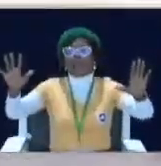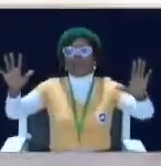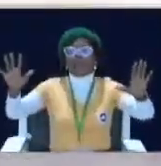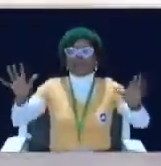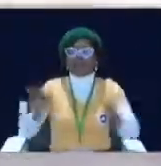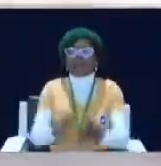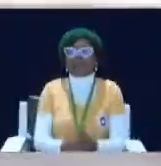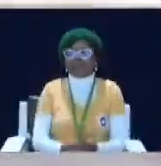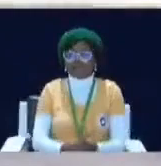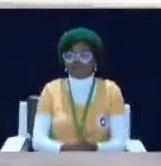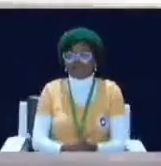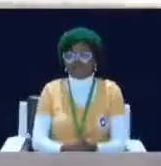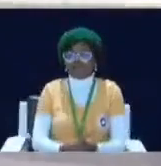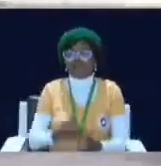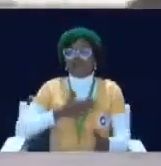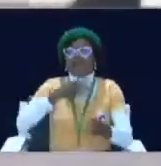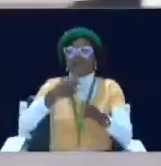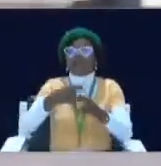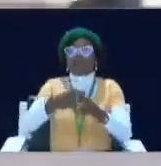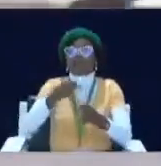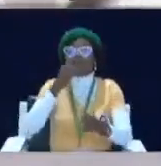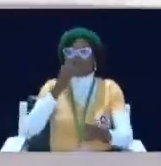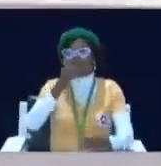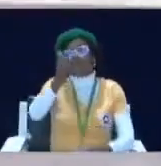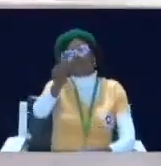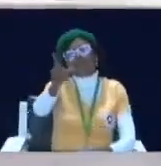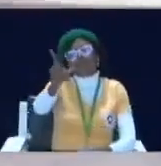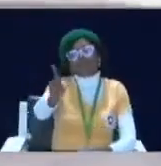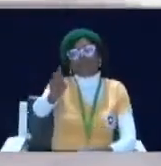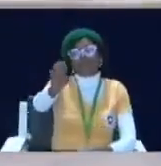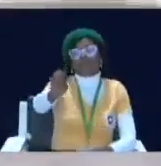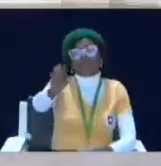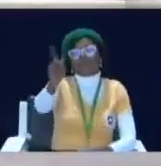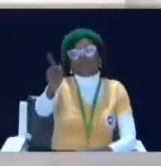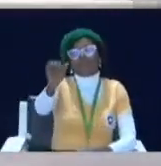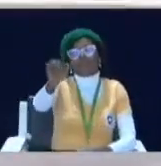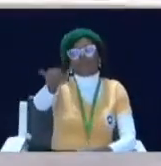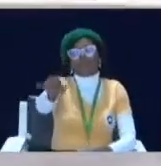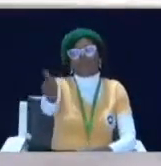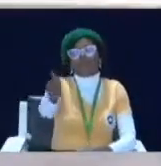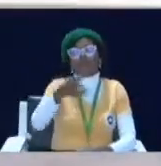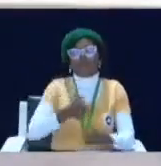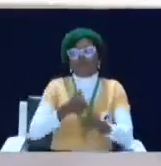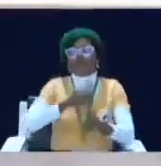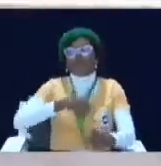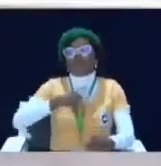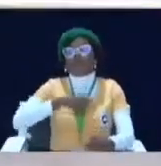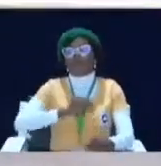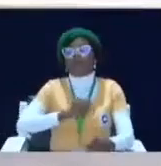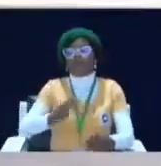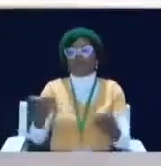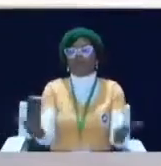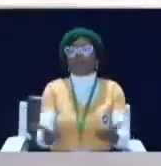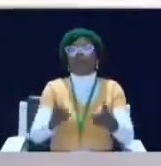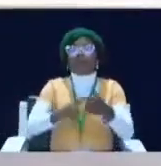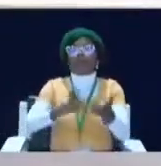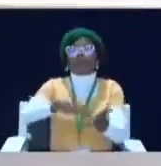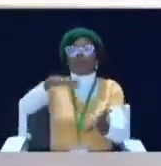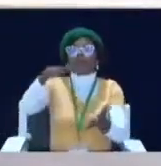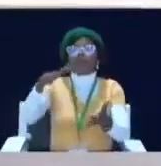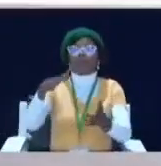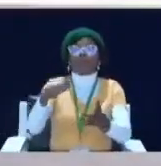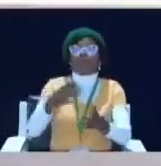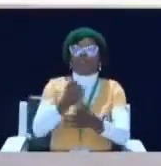hallelujah! My name is Adekoya Faith Olubukola. I'm from Lagos. I'm here to testify on the glory of the